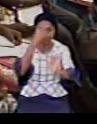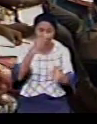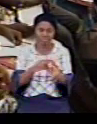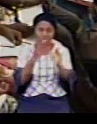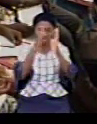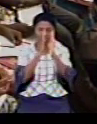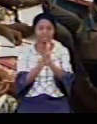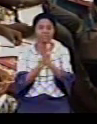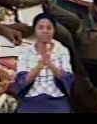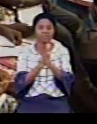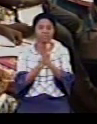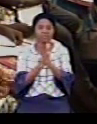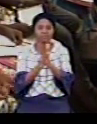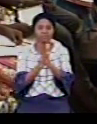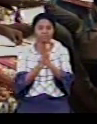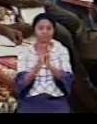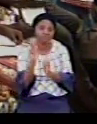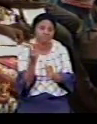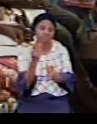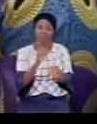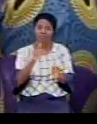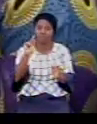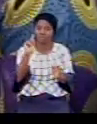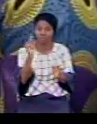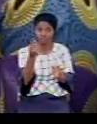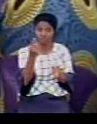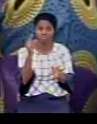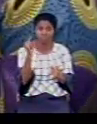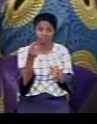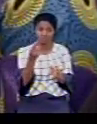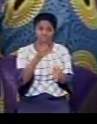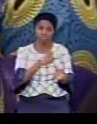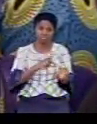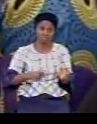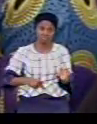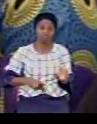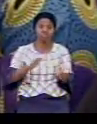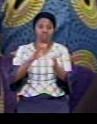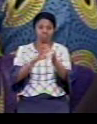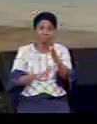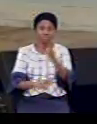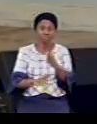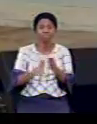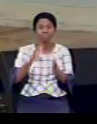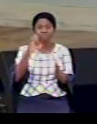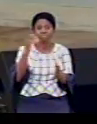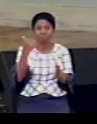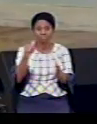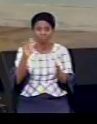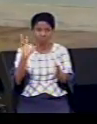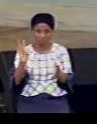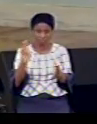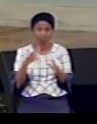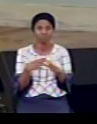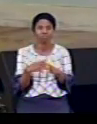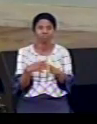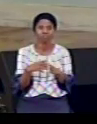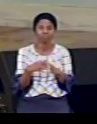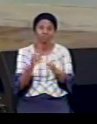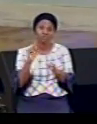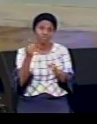name. 1 Kings chapter 17. In 1 Kings chapter